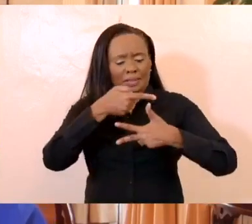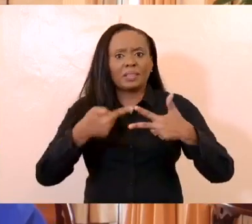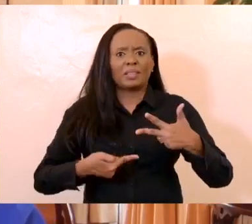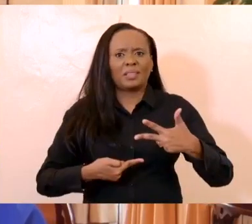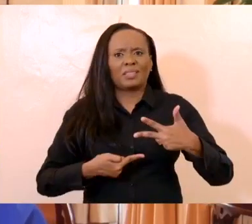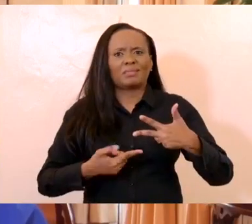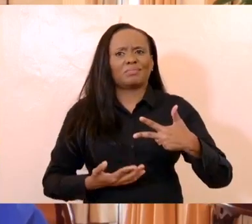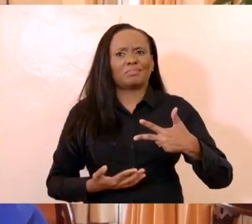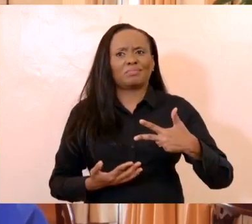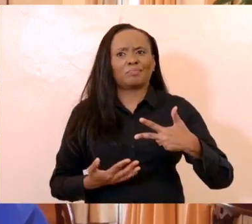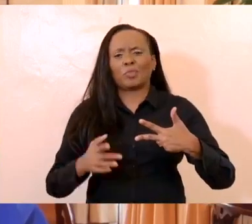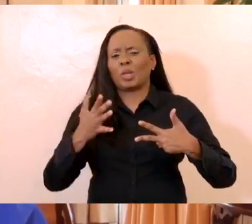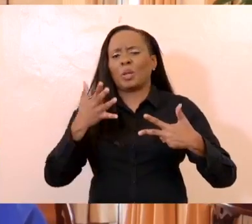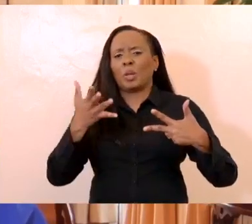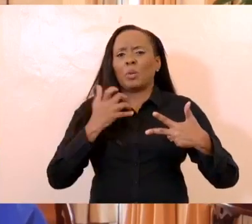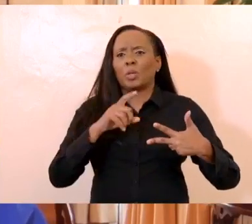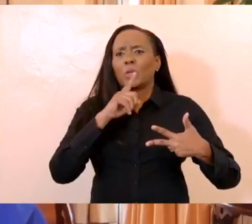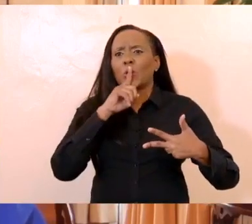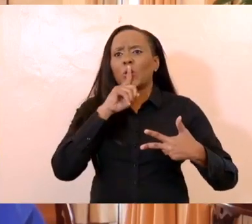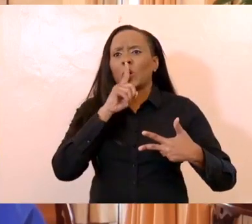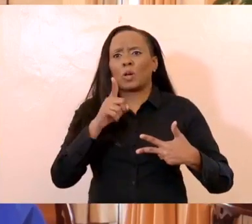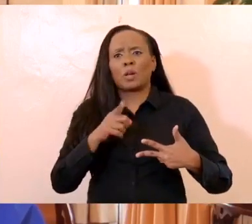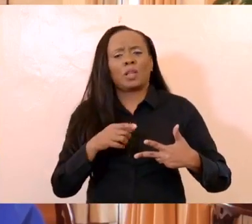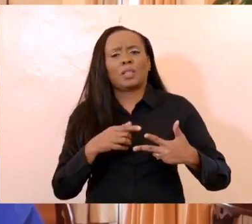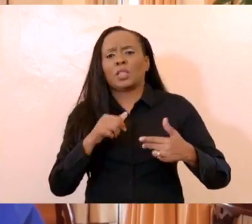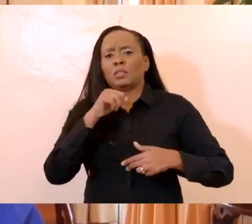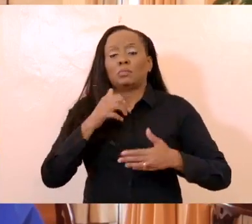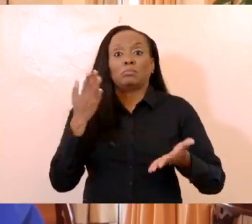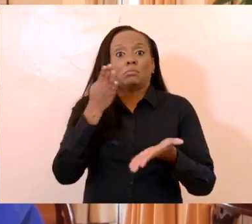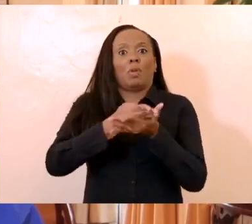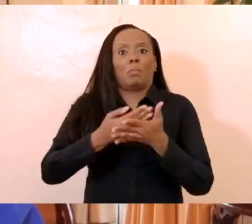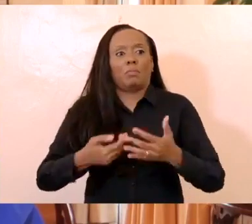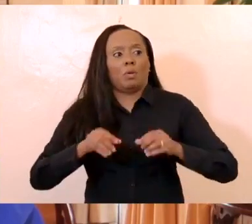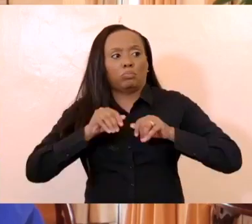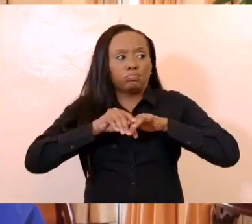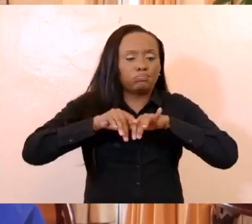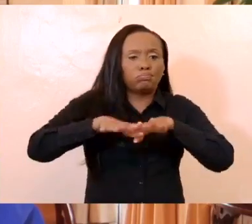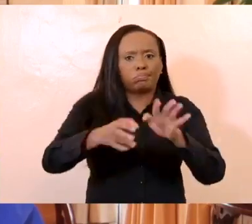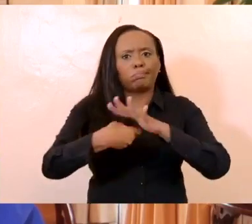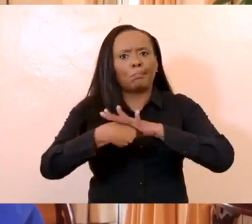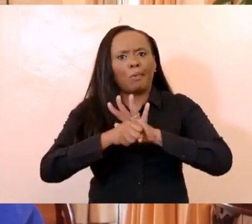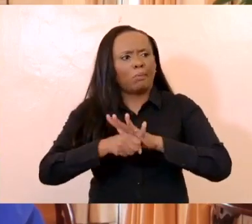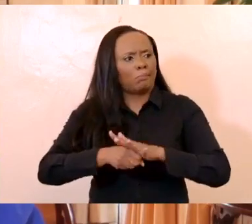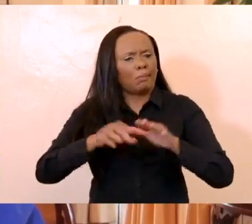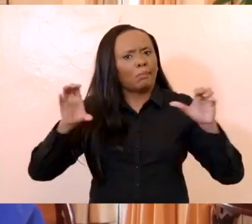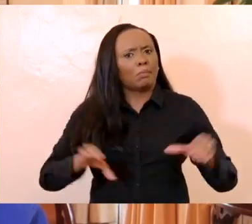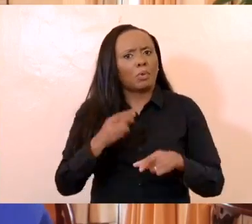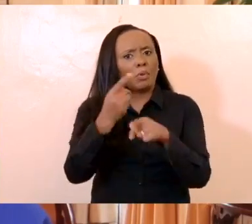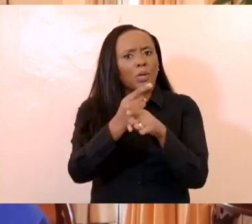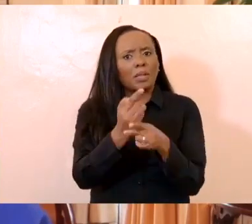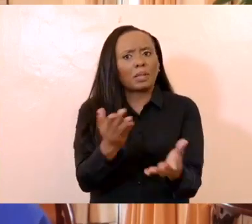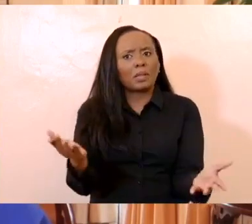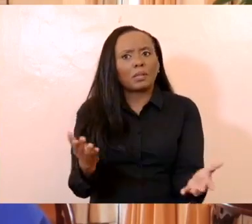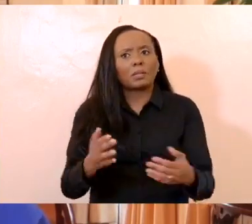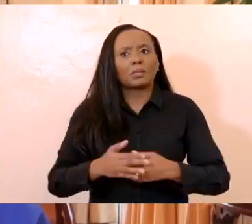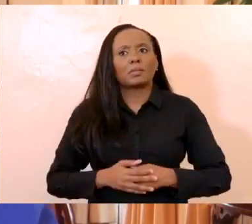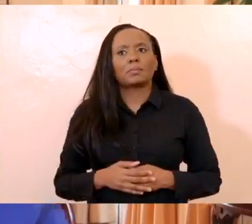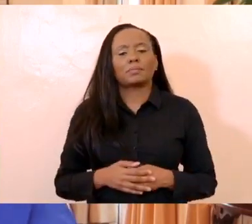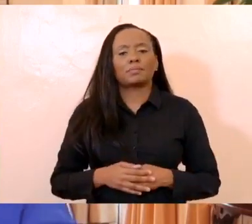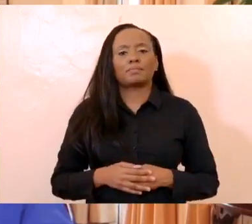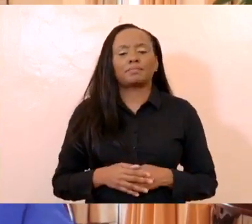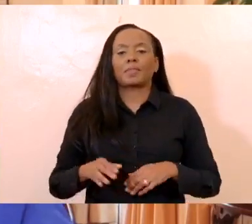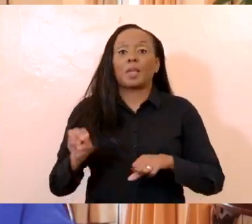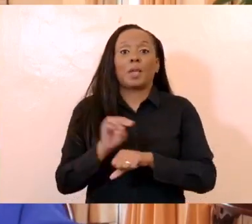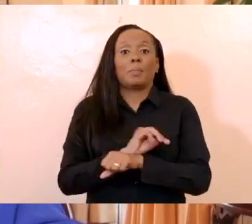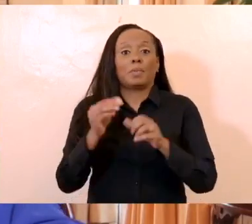to beat back COVID, Barbados, by doing the right thing, all of us. Minister Bostic, I